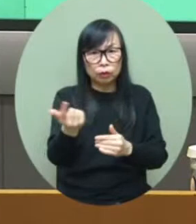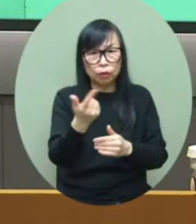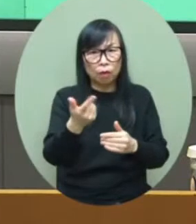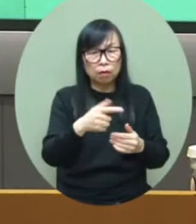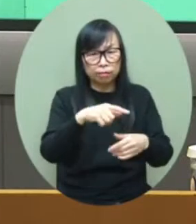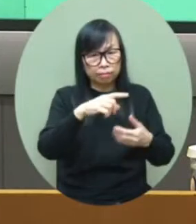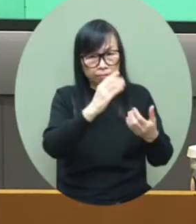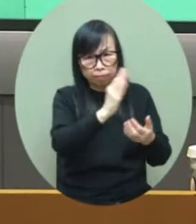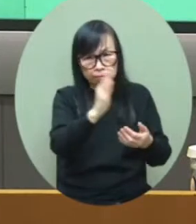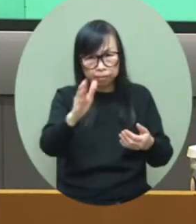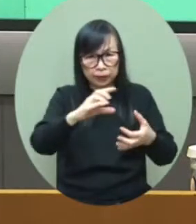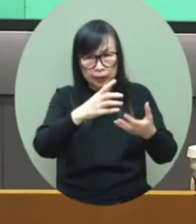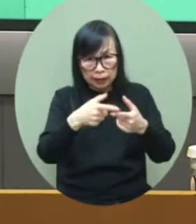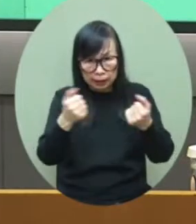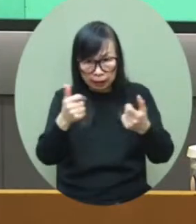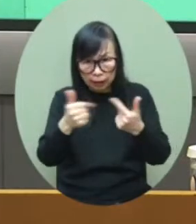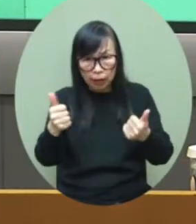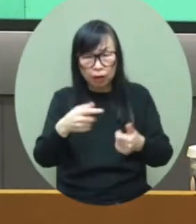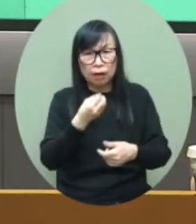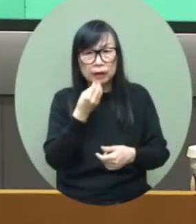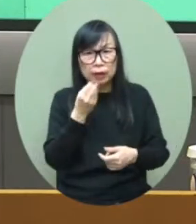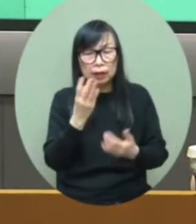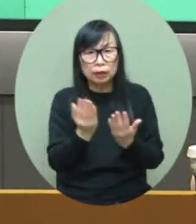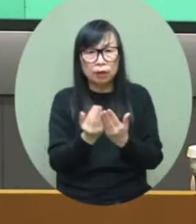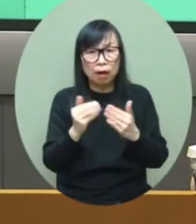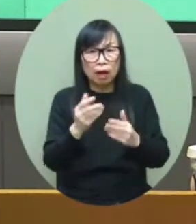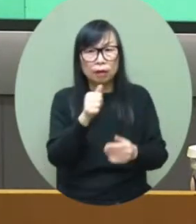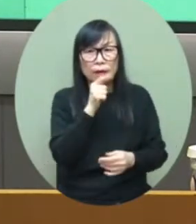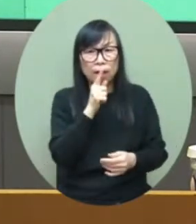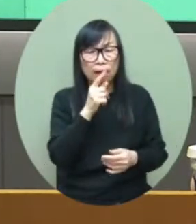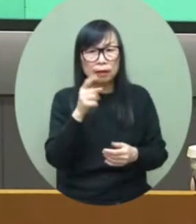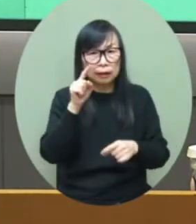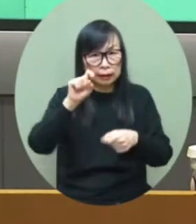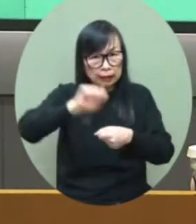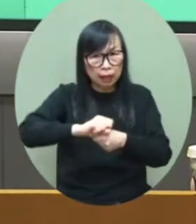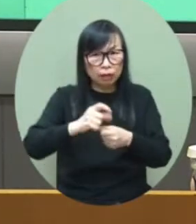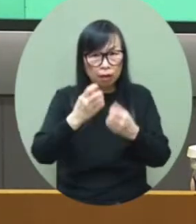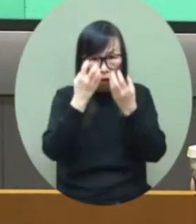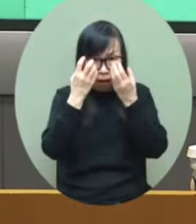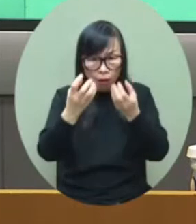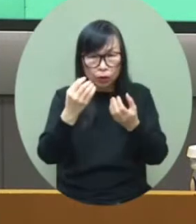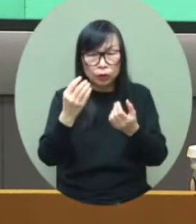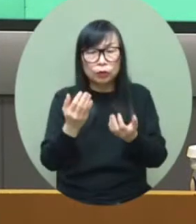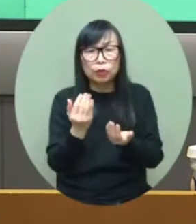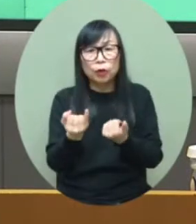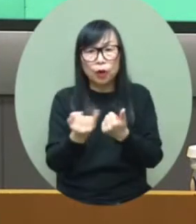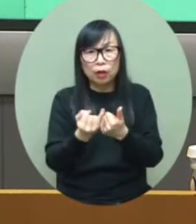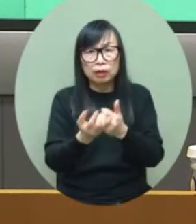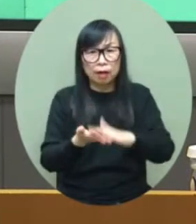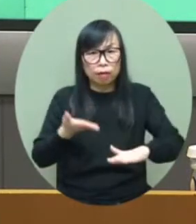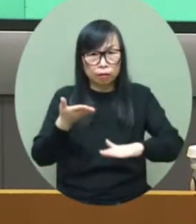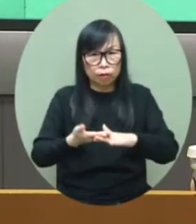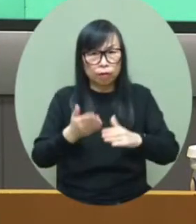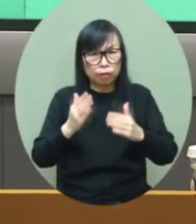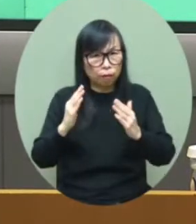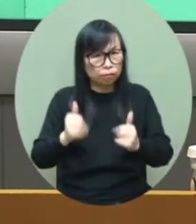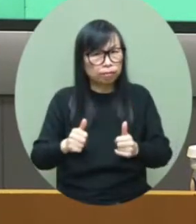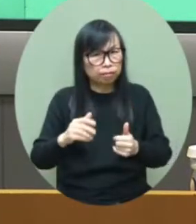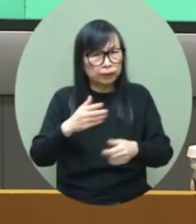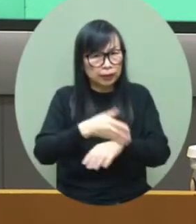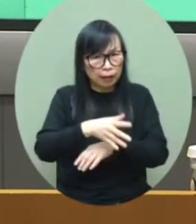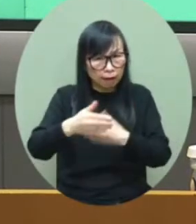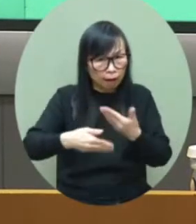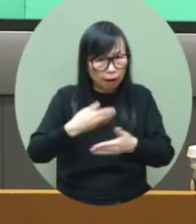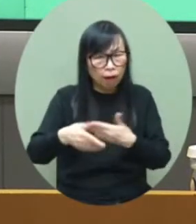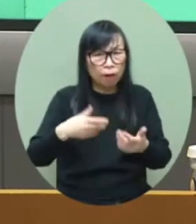schooling in Hong Kong by cross-boundary students, a lot of adjustments and adaptation will be